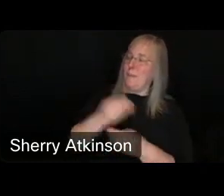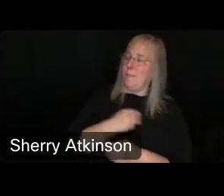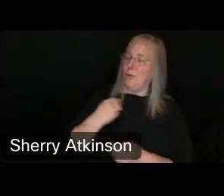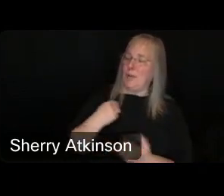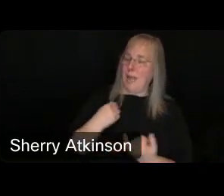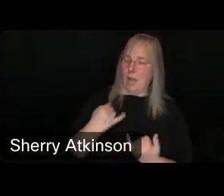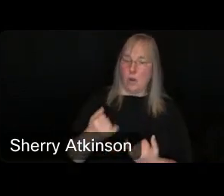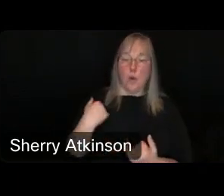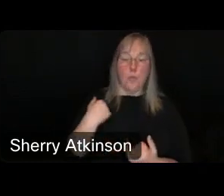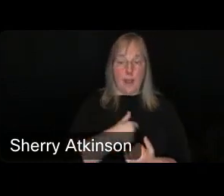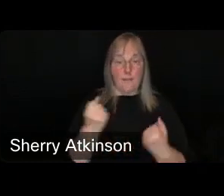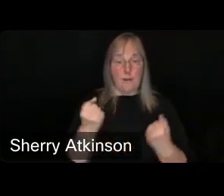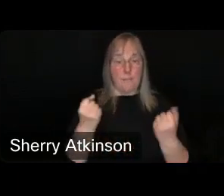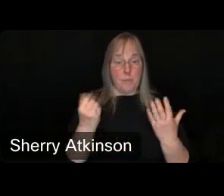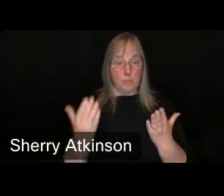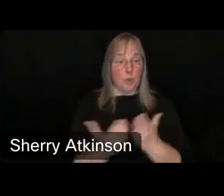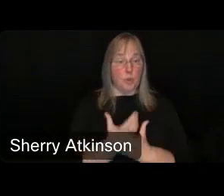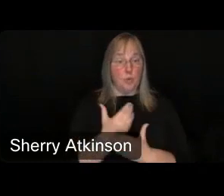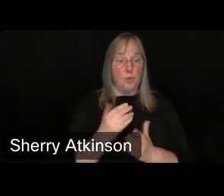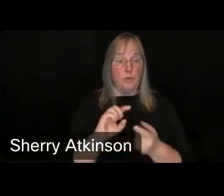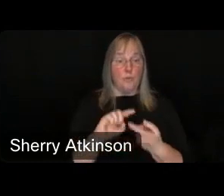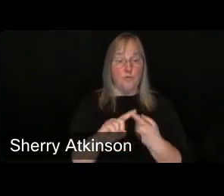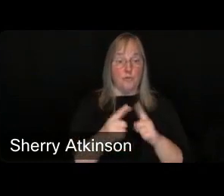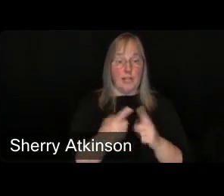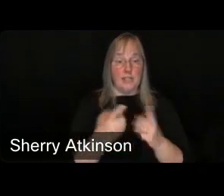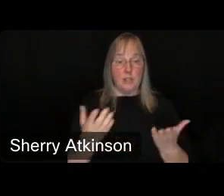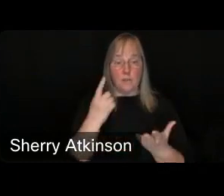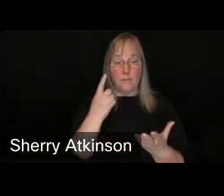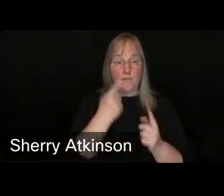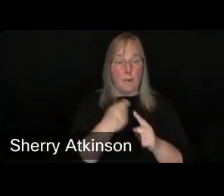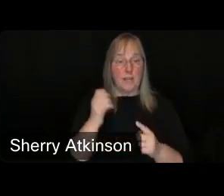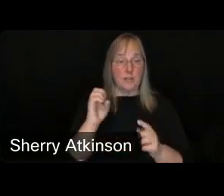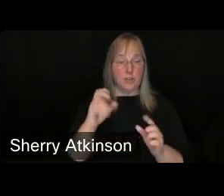multiple new friends there from education entities there. So Dr. Stone?